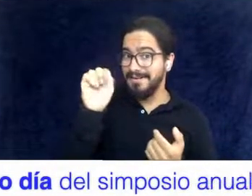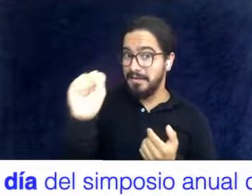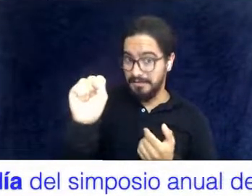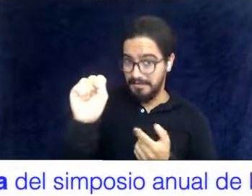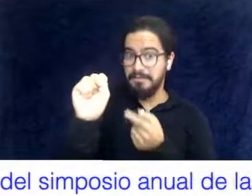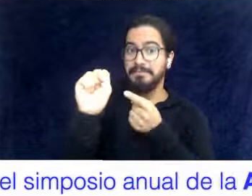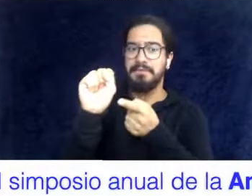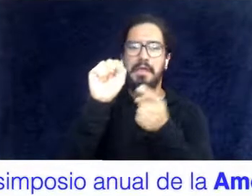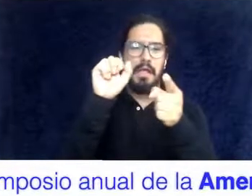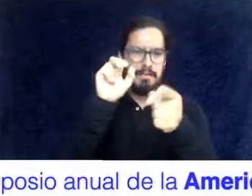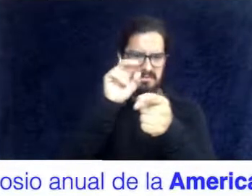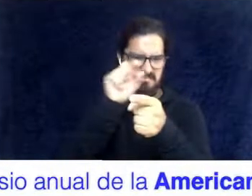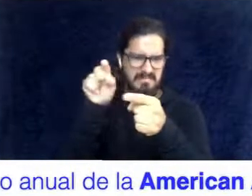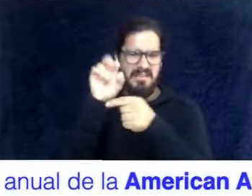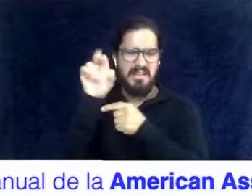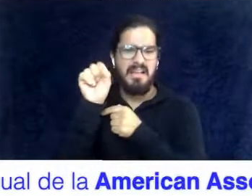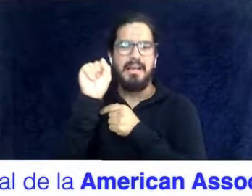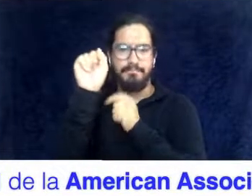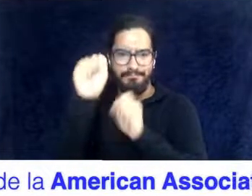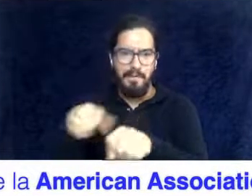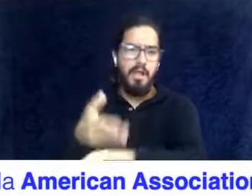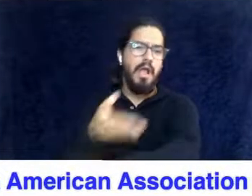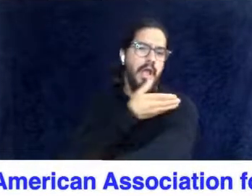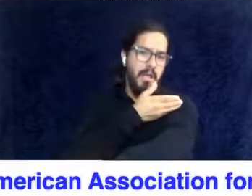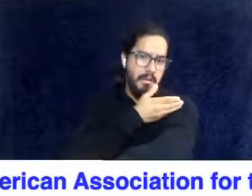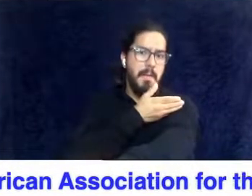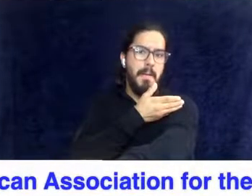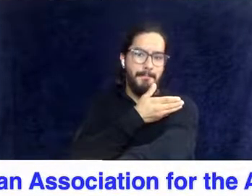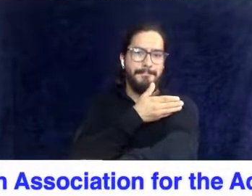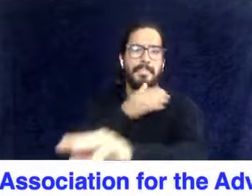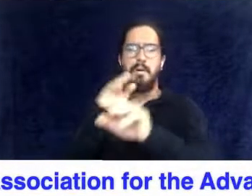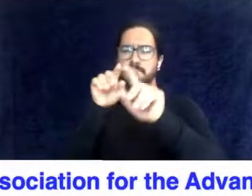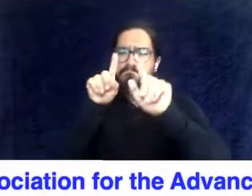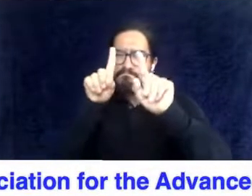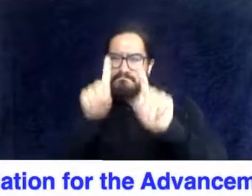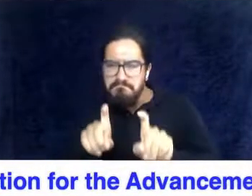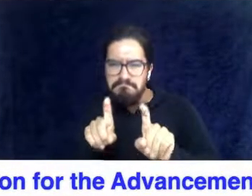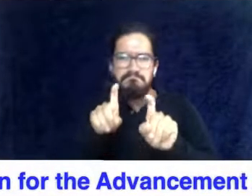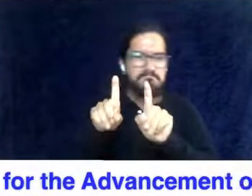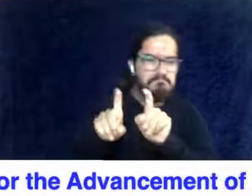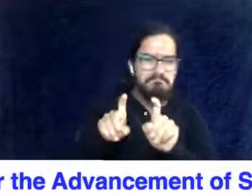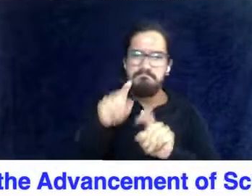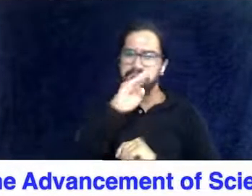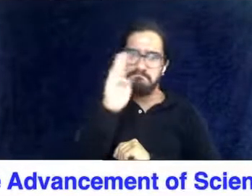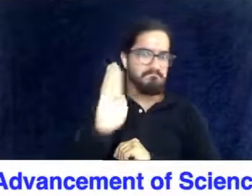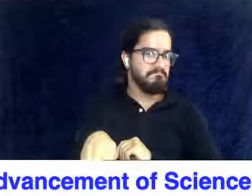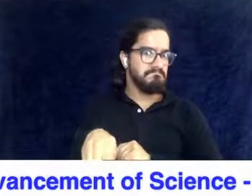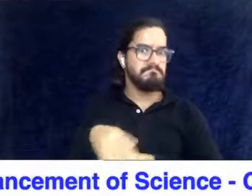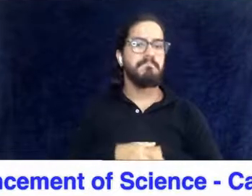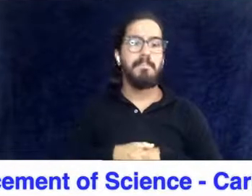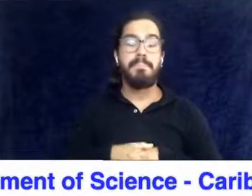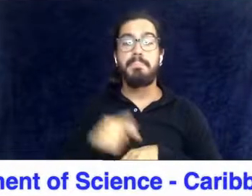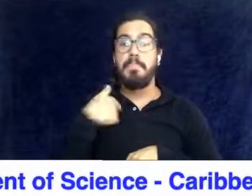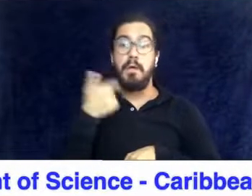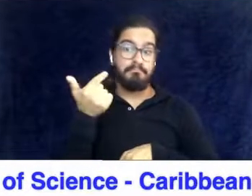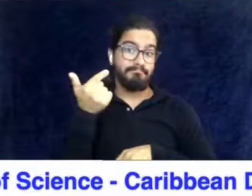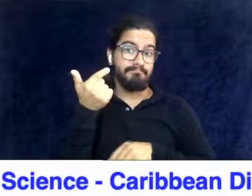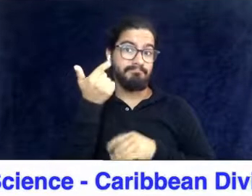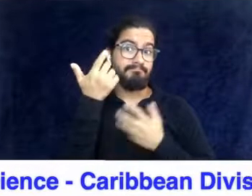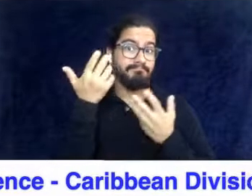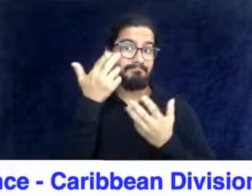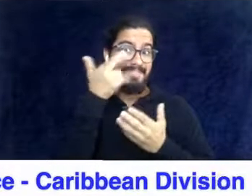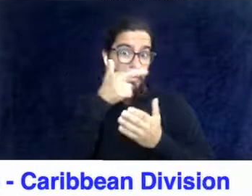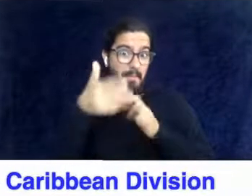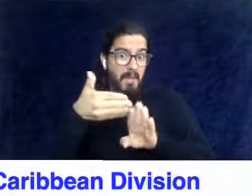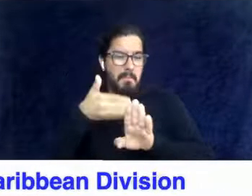homeostasis in prediabetes has never been explored. Our hypothesis was that losartan, an angiotensin